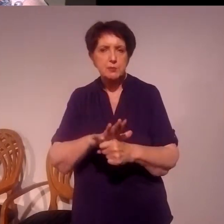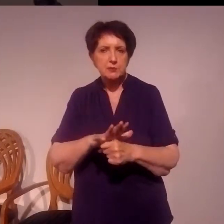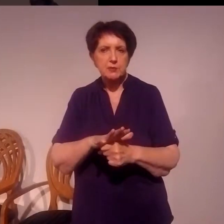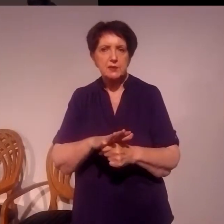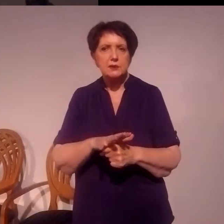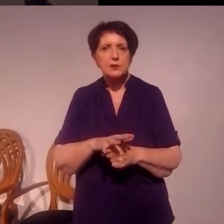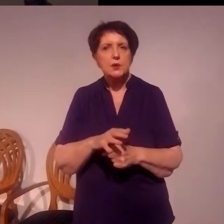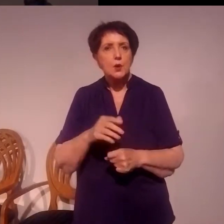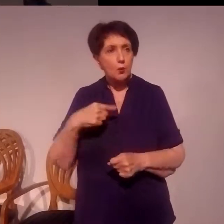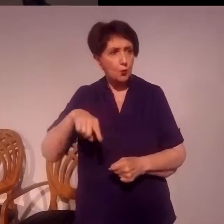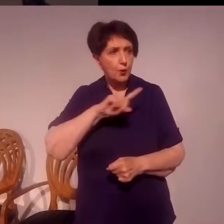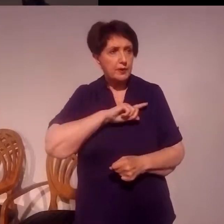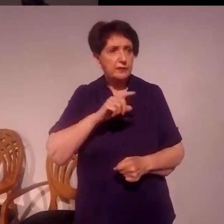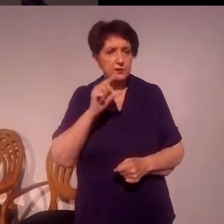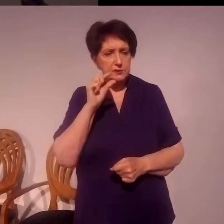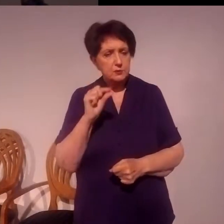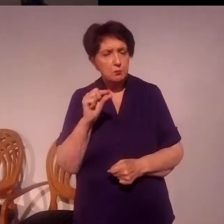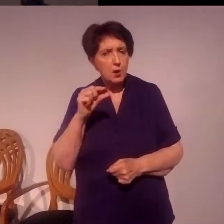of water.